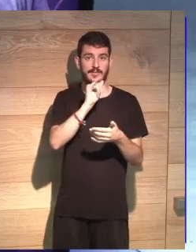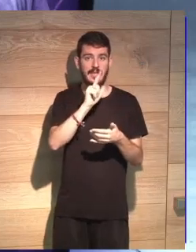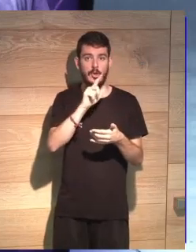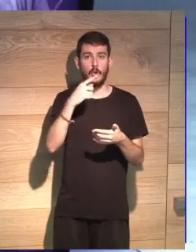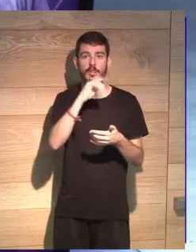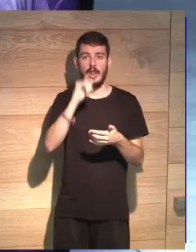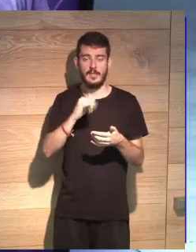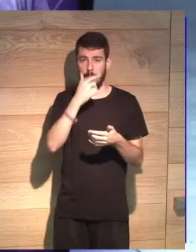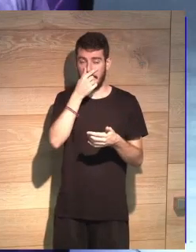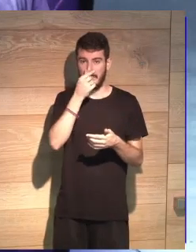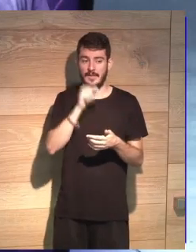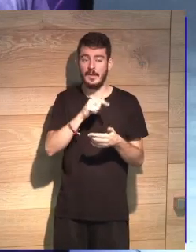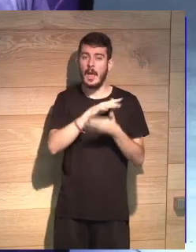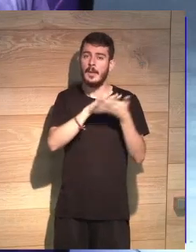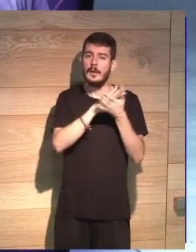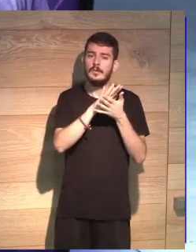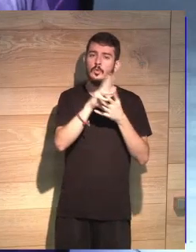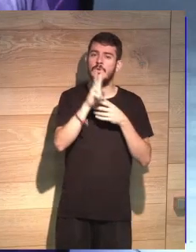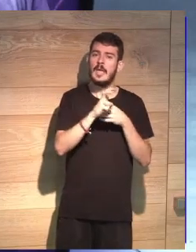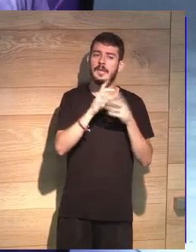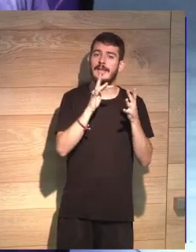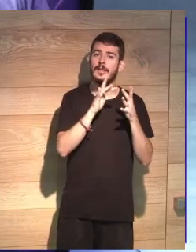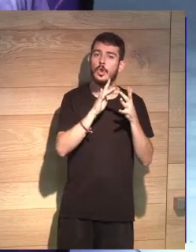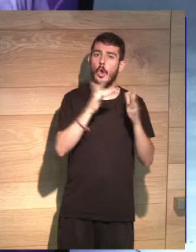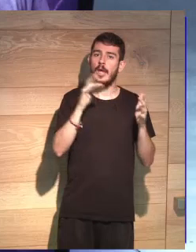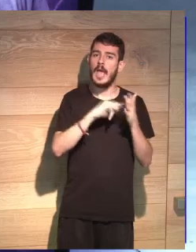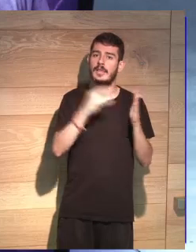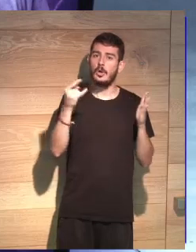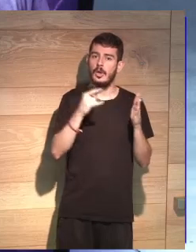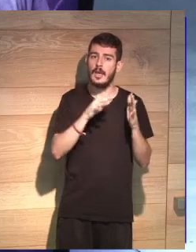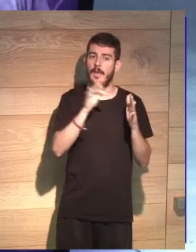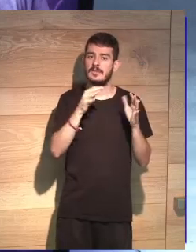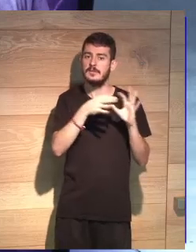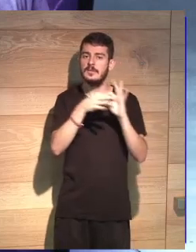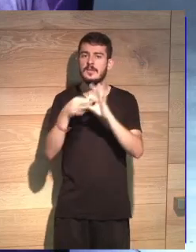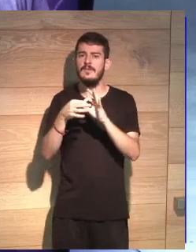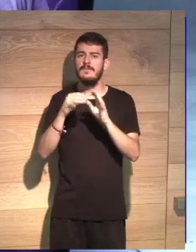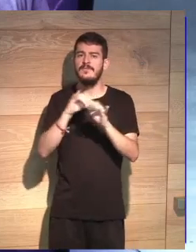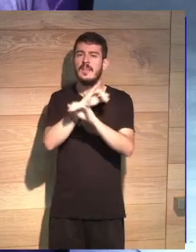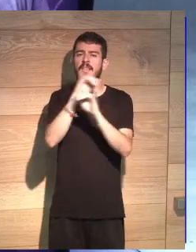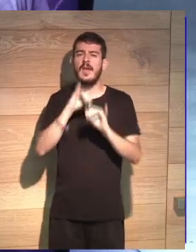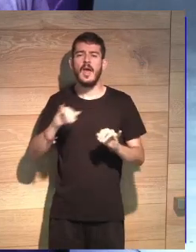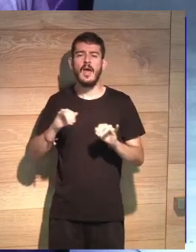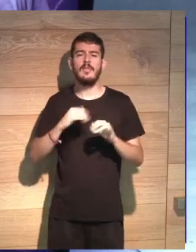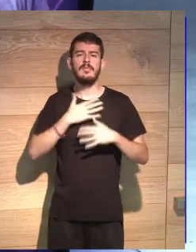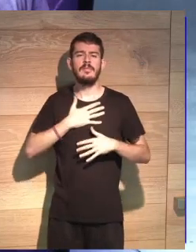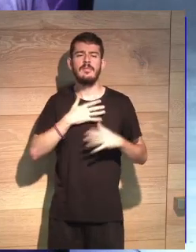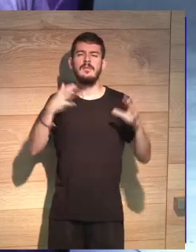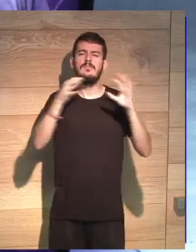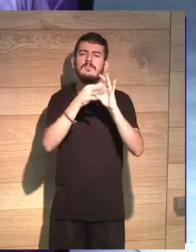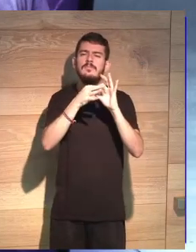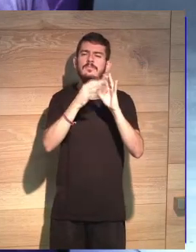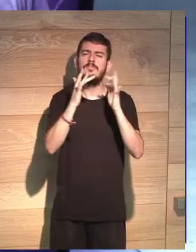you to see my tweet feed, about the relationship of technology and